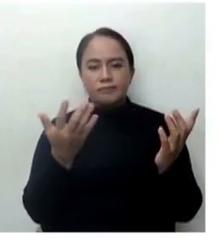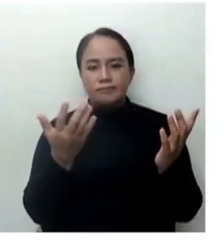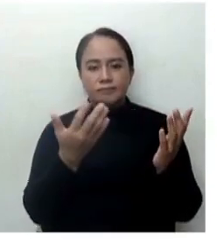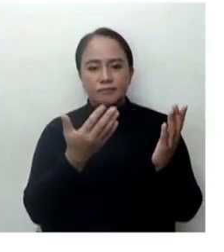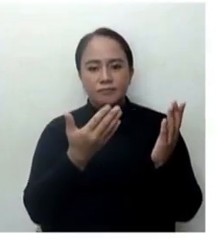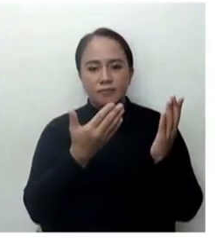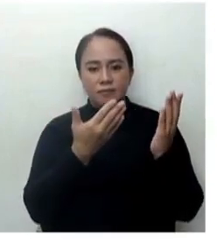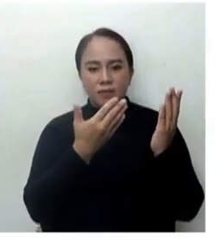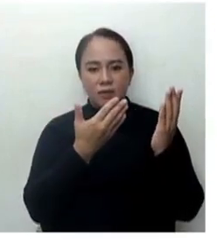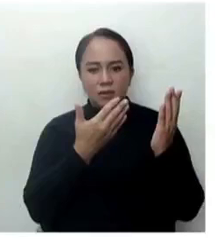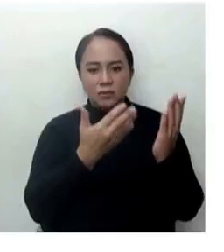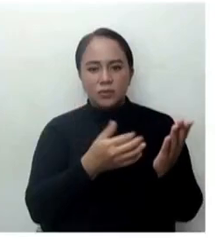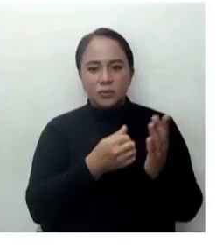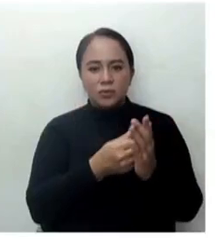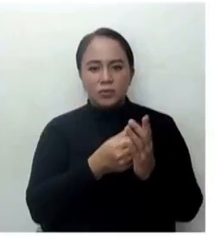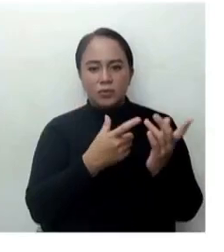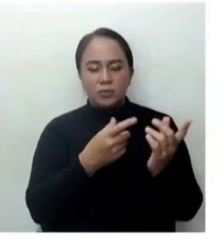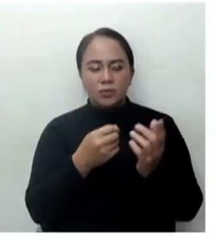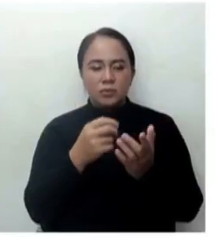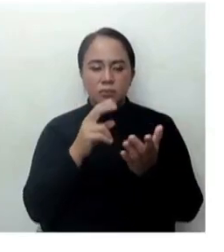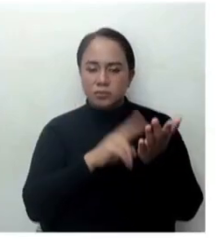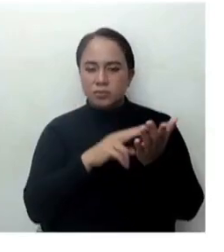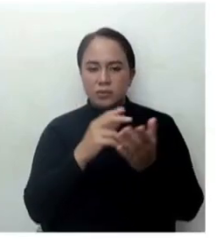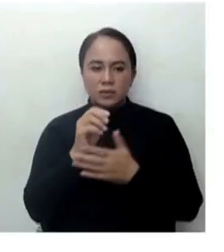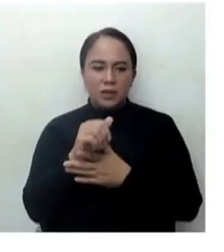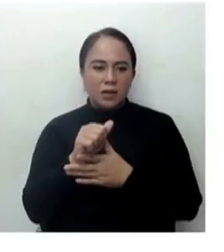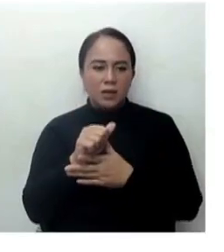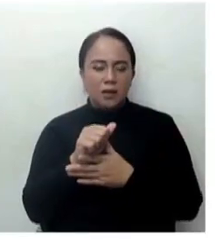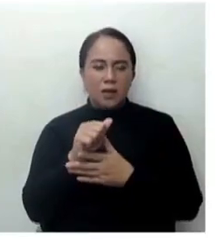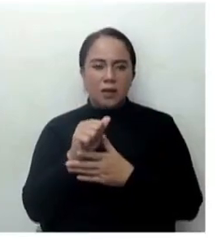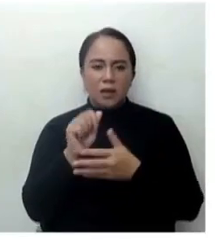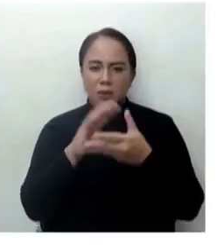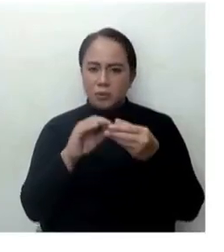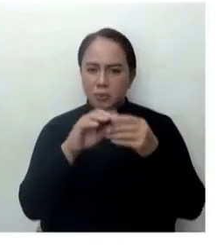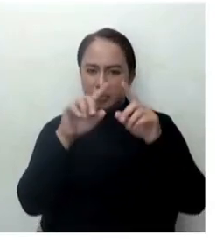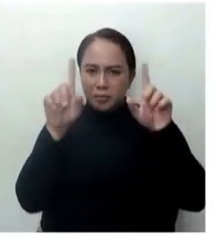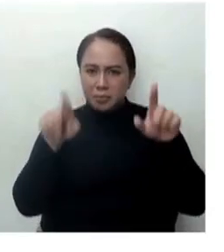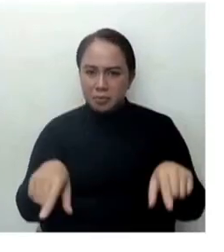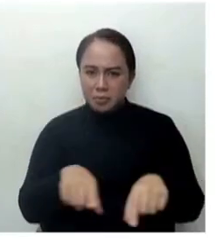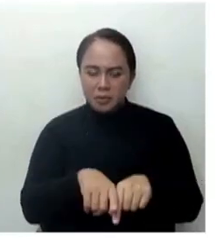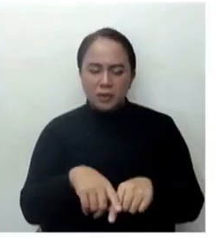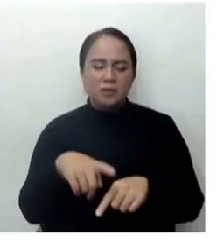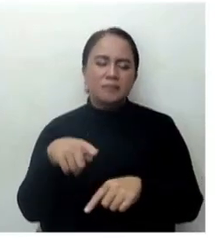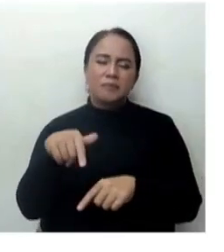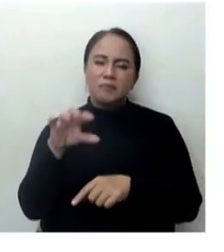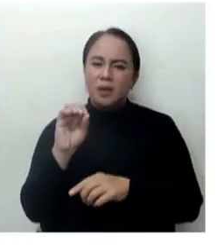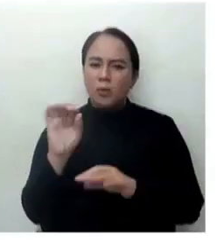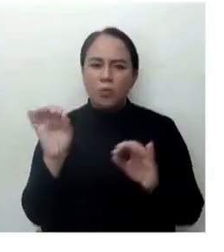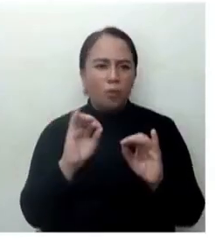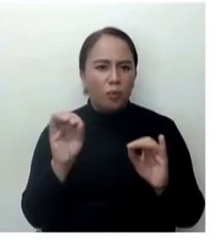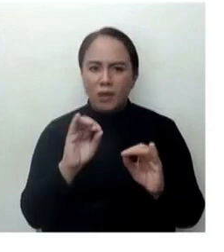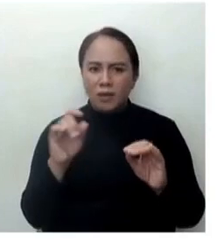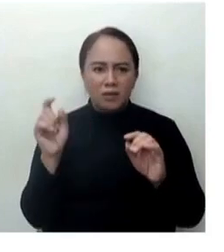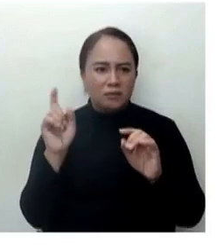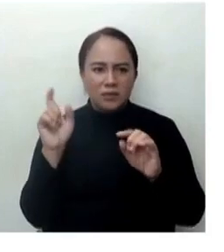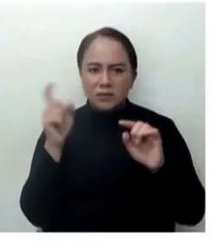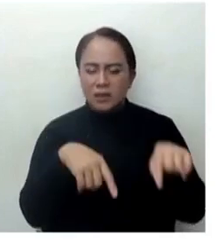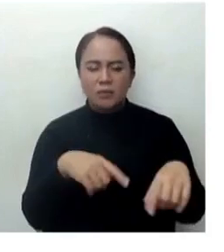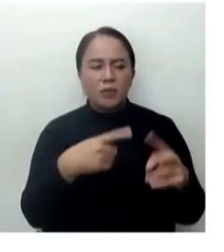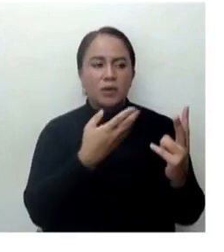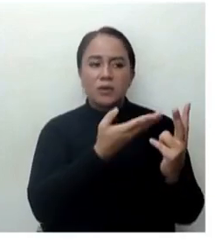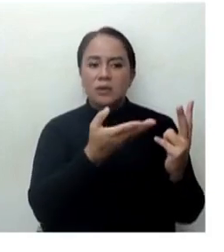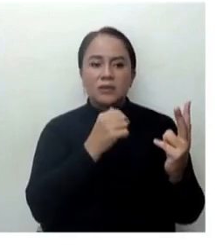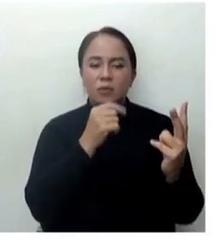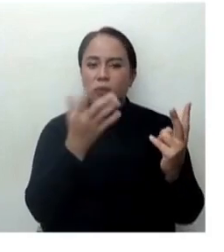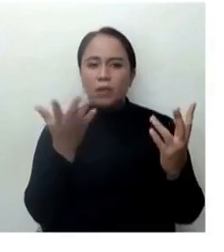to actually notarize the affidavits. No, it shouldn't be the case. And the POW had no business being there because Jed and Junila were not being